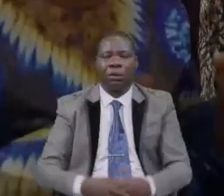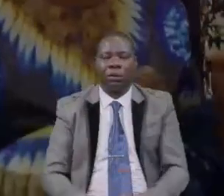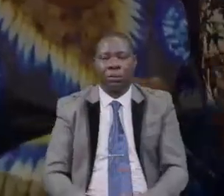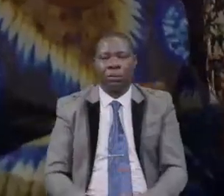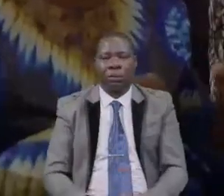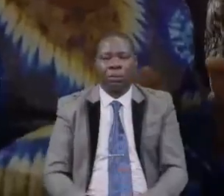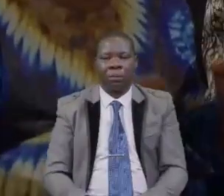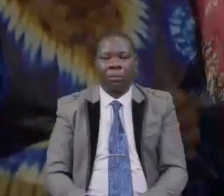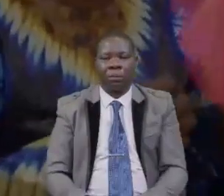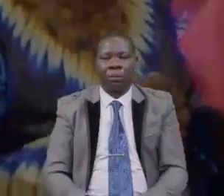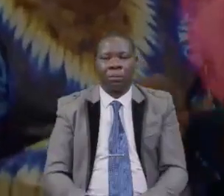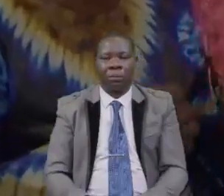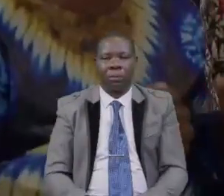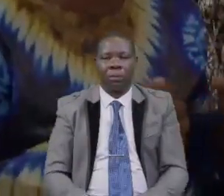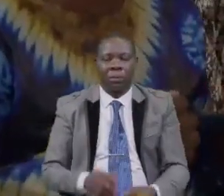Follow him.